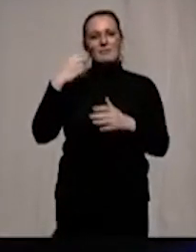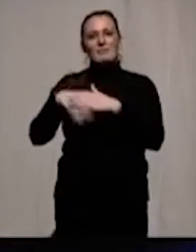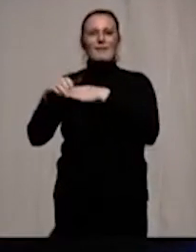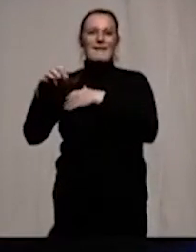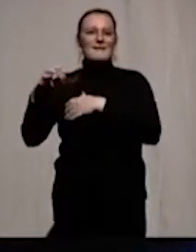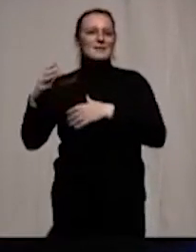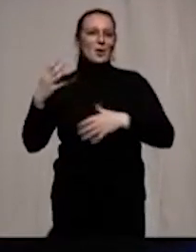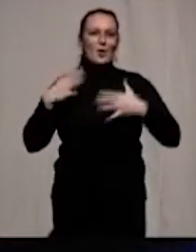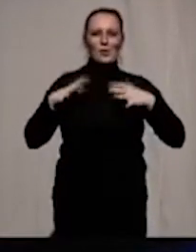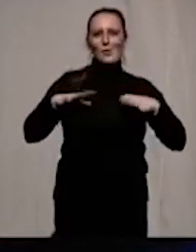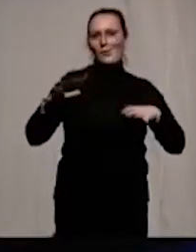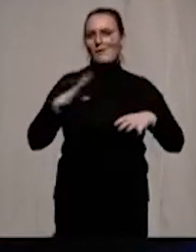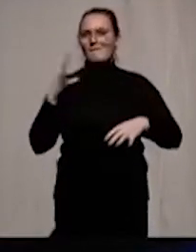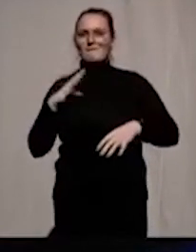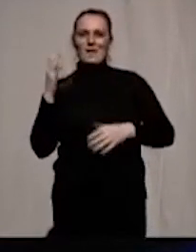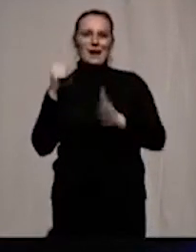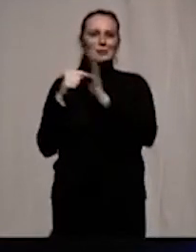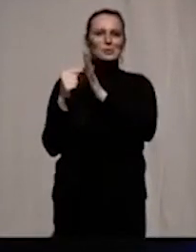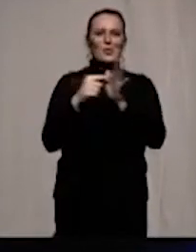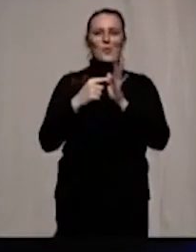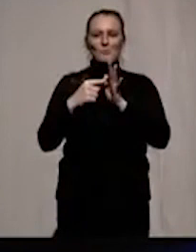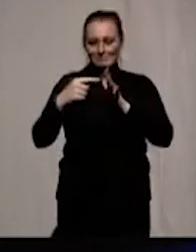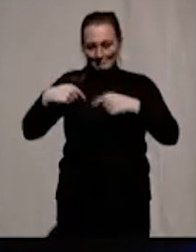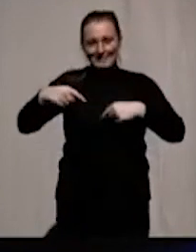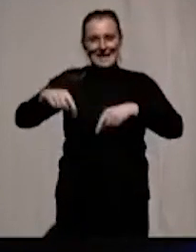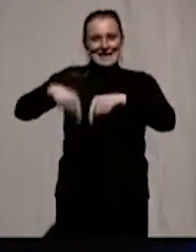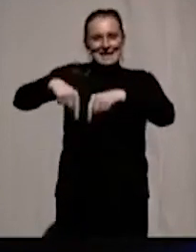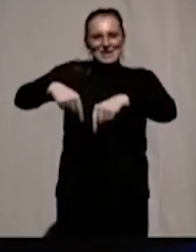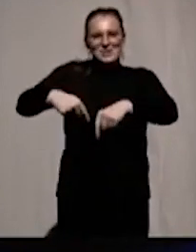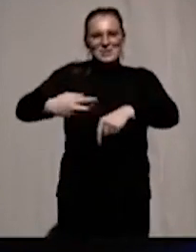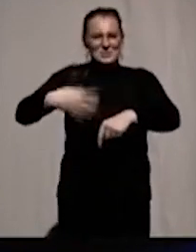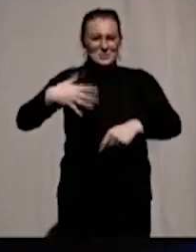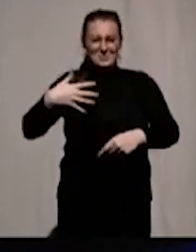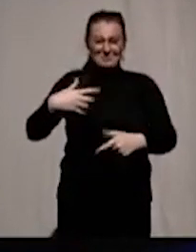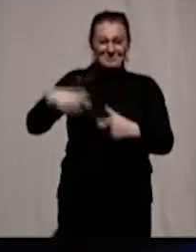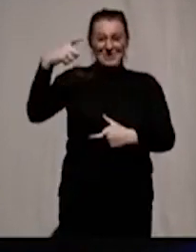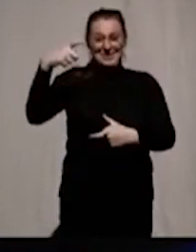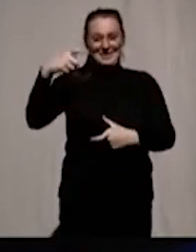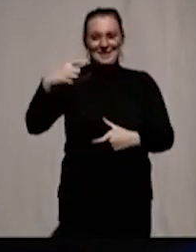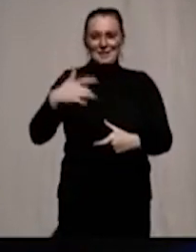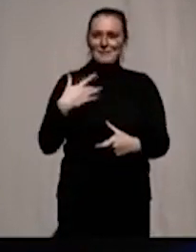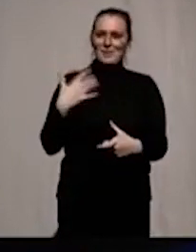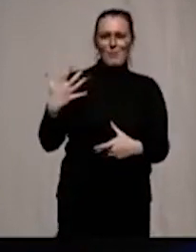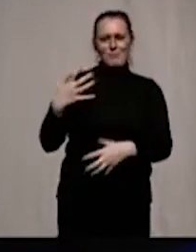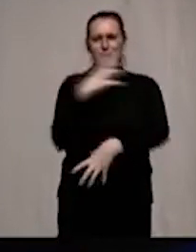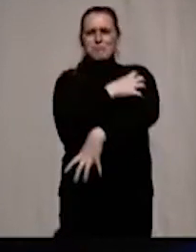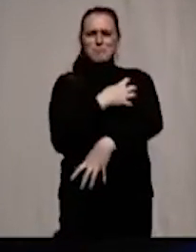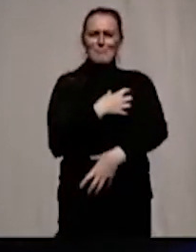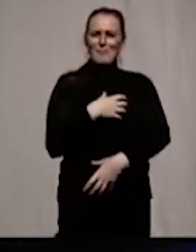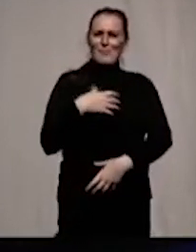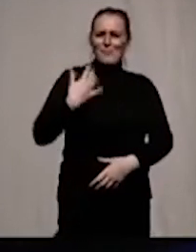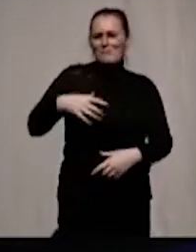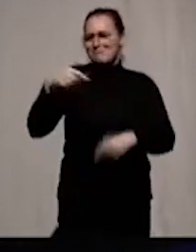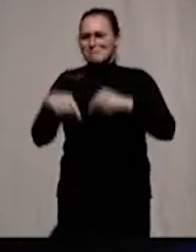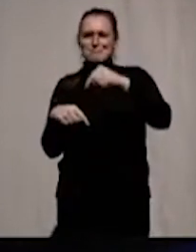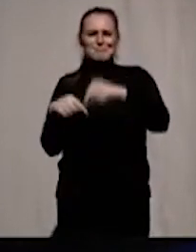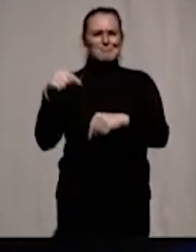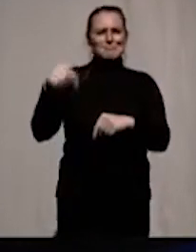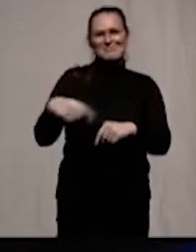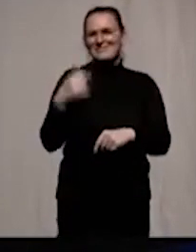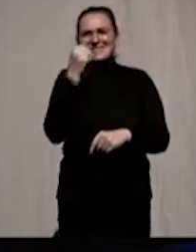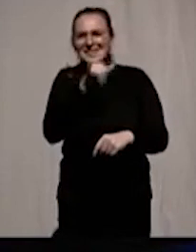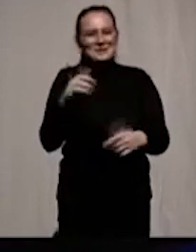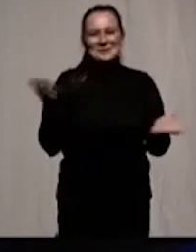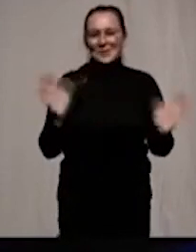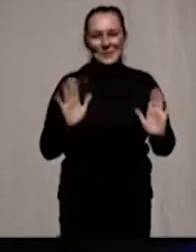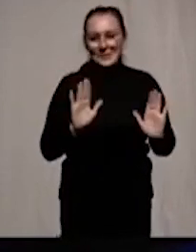4-inch heels, and I walked down cobblestone right in the center of Halifax. And I didn't feel so silly, I felt powerful. So every time you try something new, you will